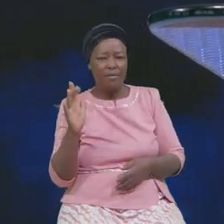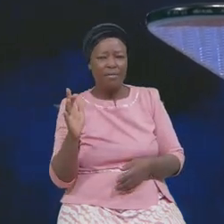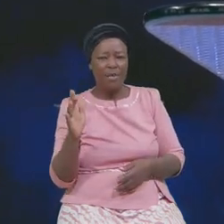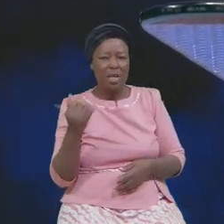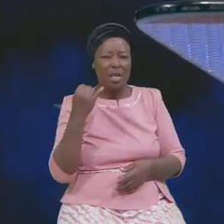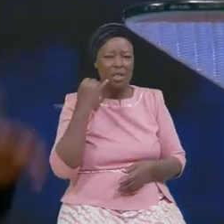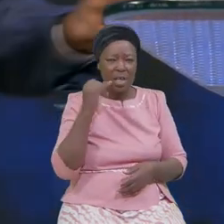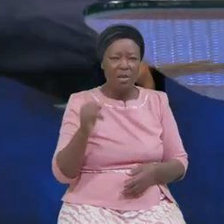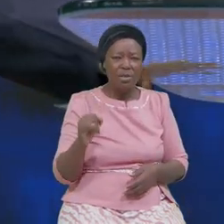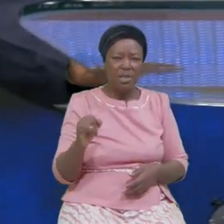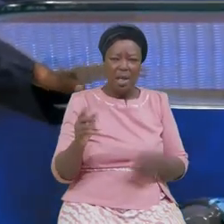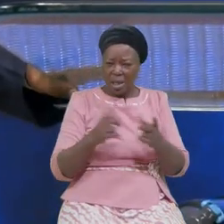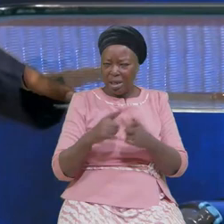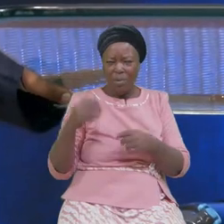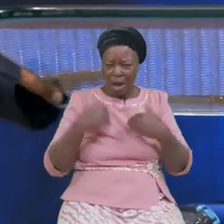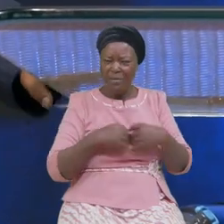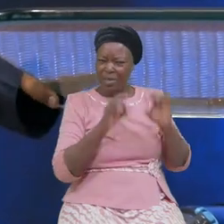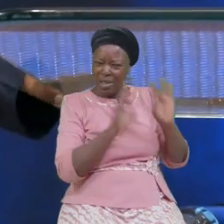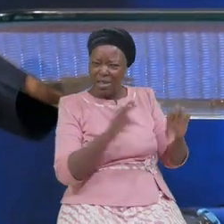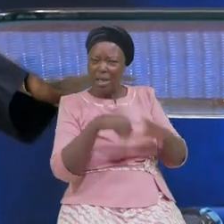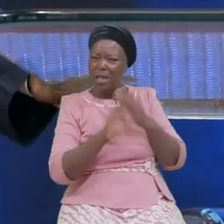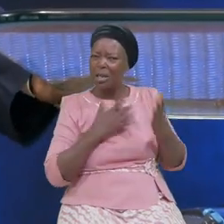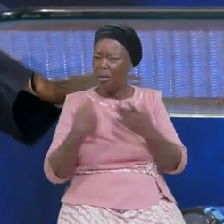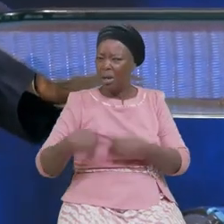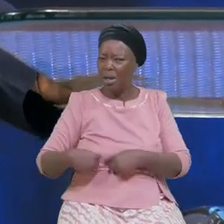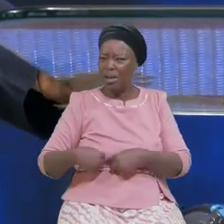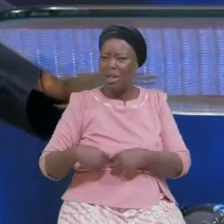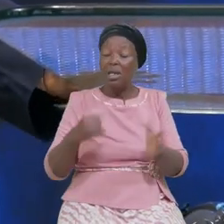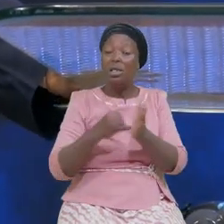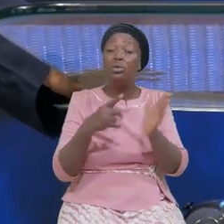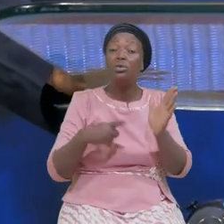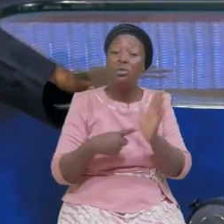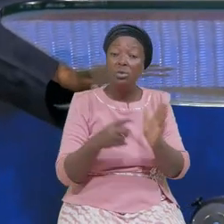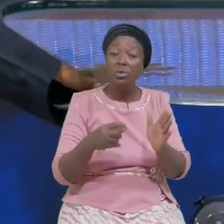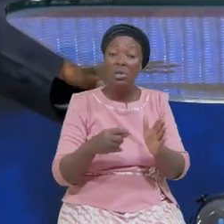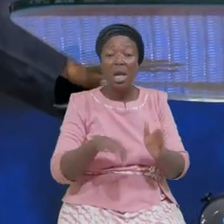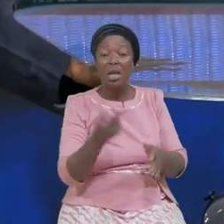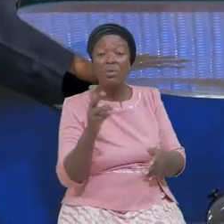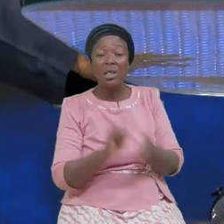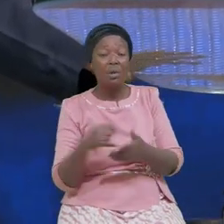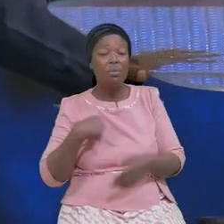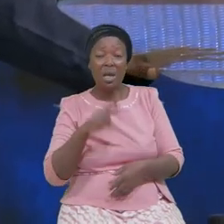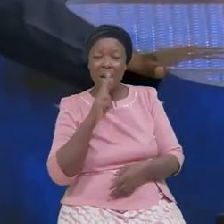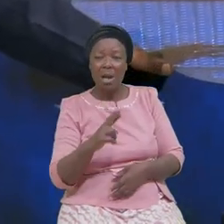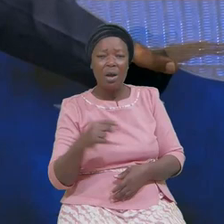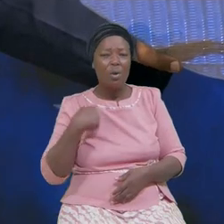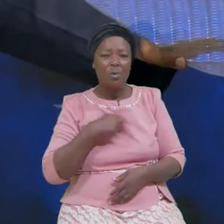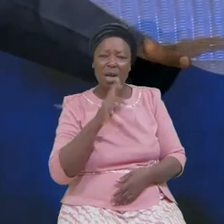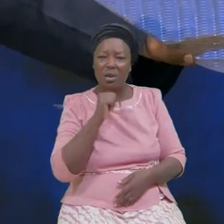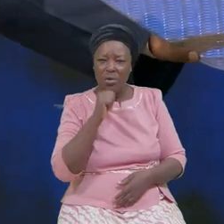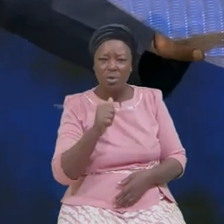jealousy, and we have hatred in our heart. It shows whoever we are, we are not